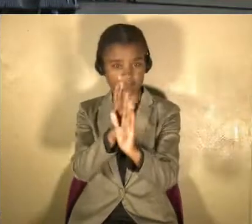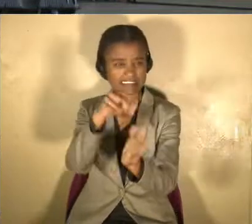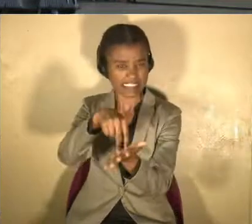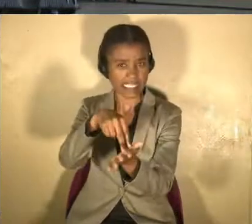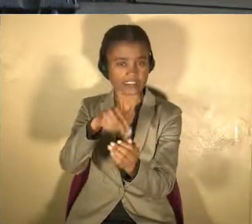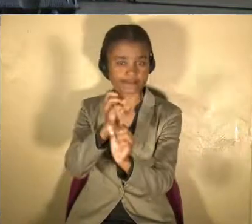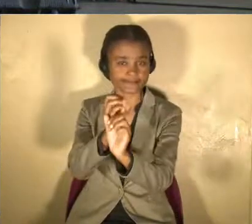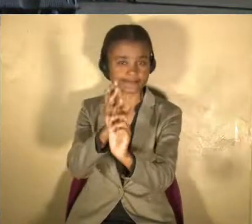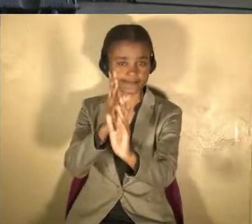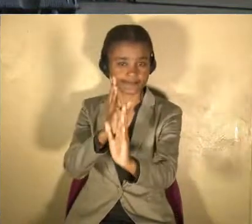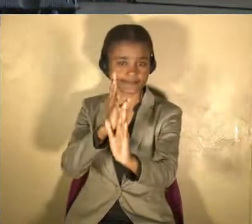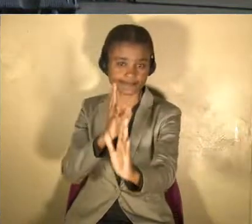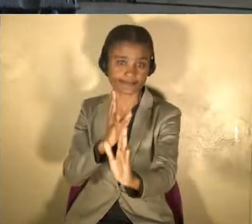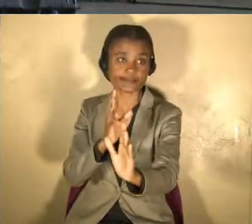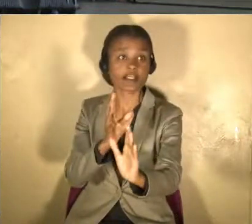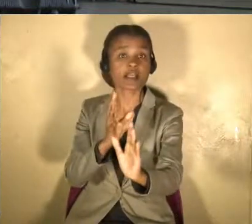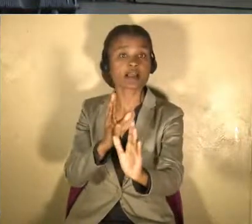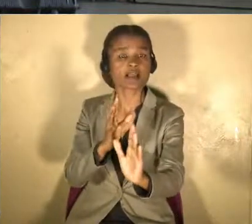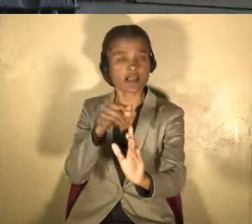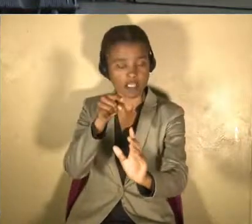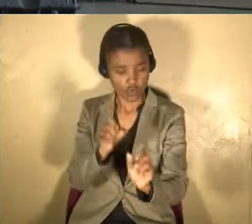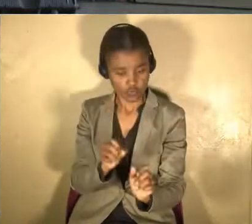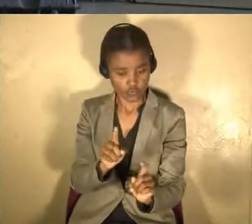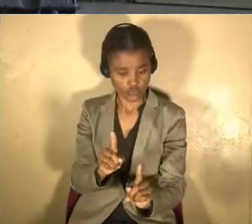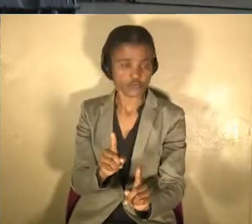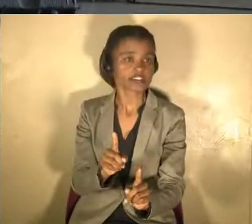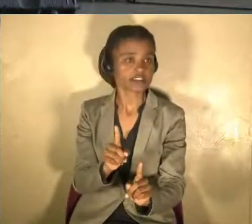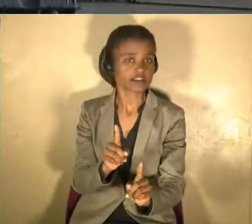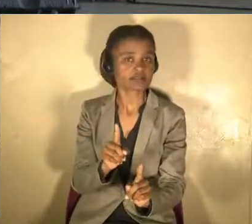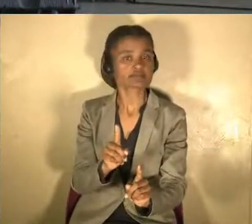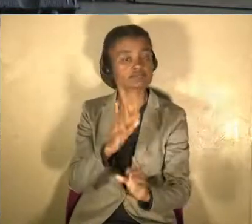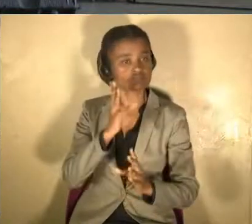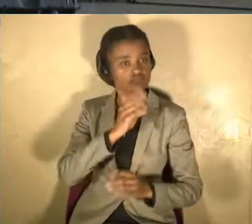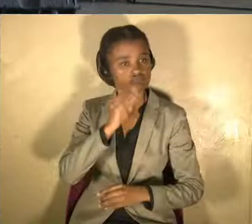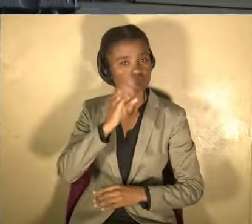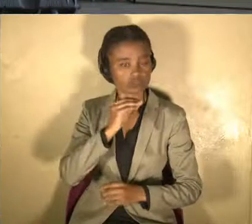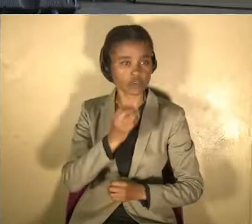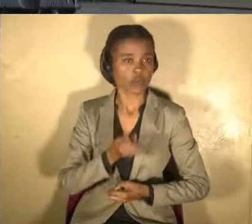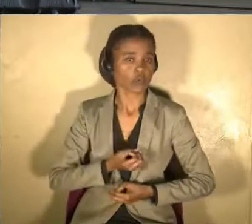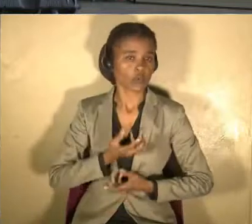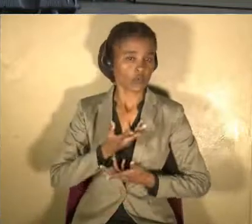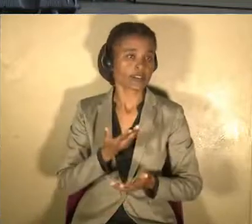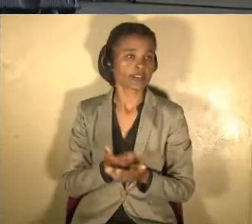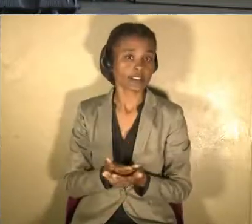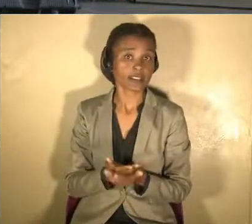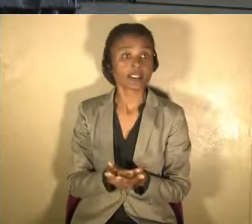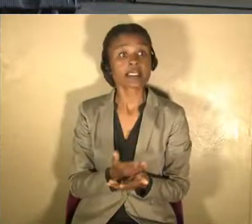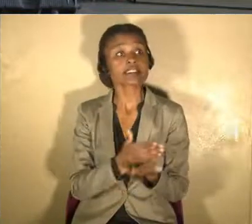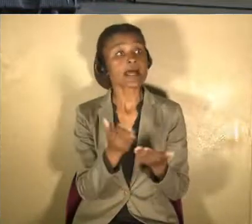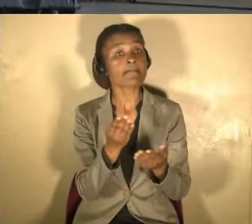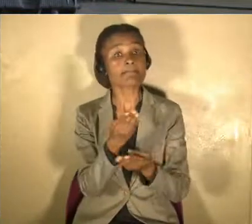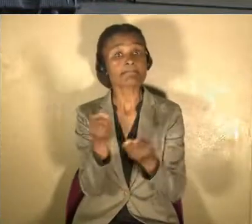speak. And those of you that have got written comments or submissions, like I said, even